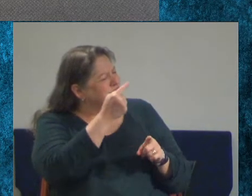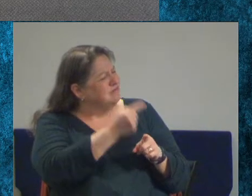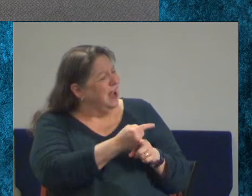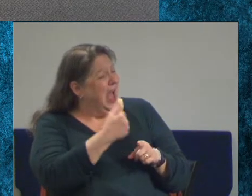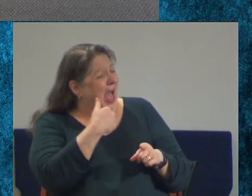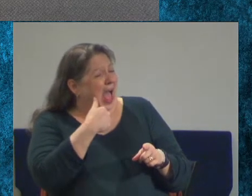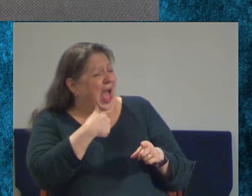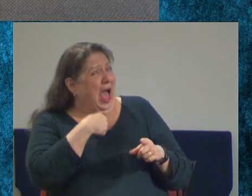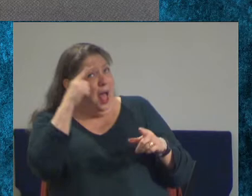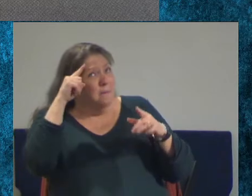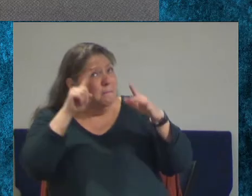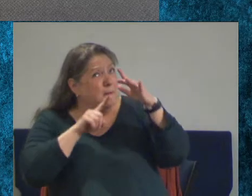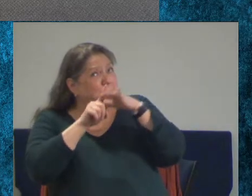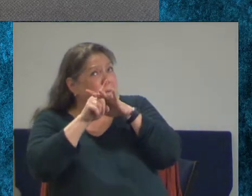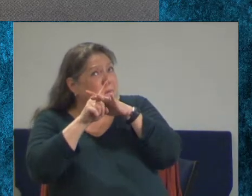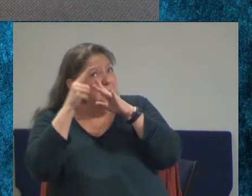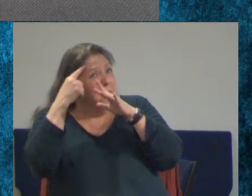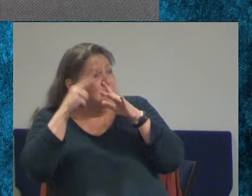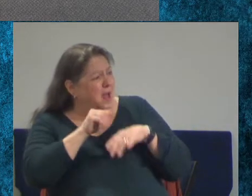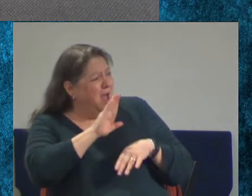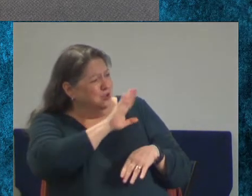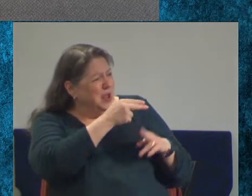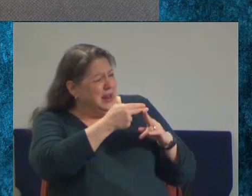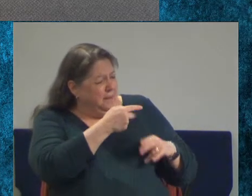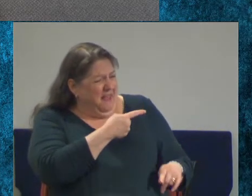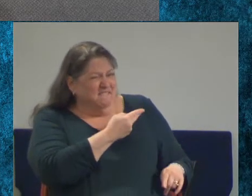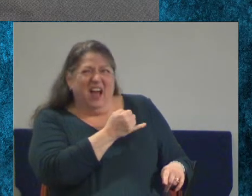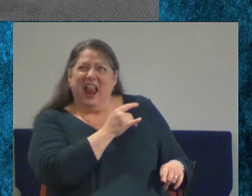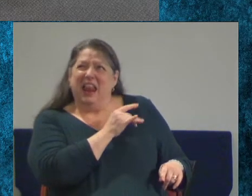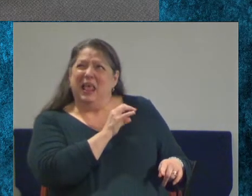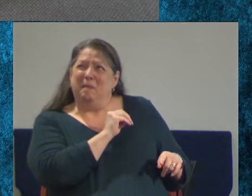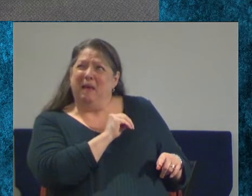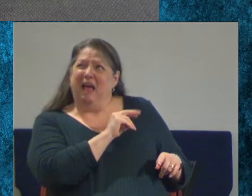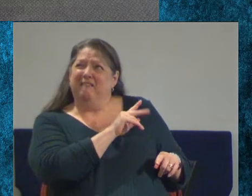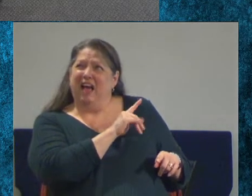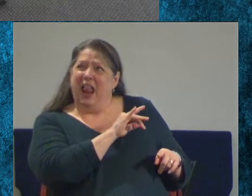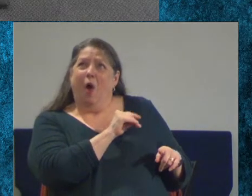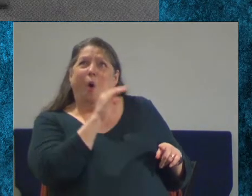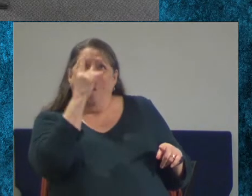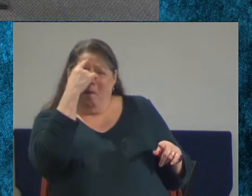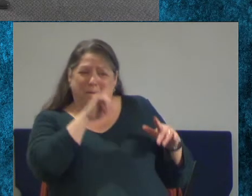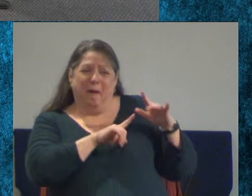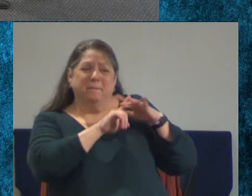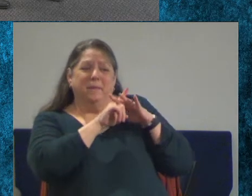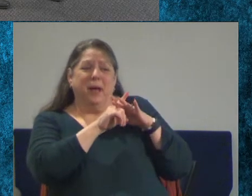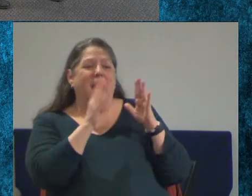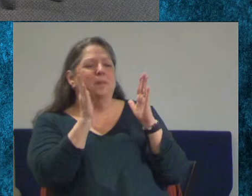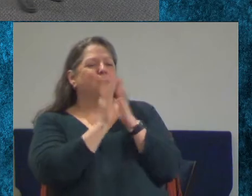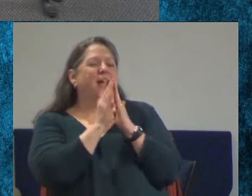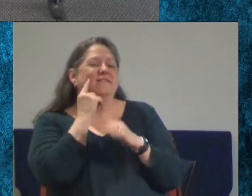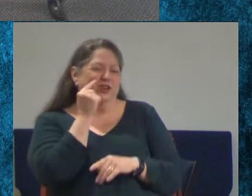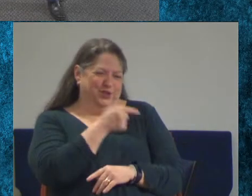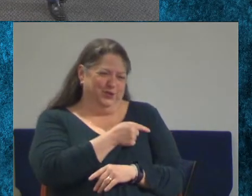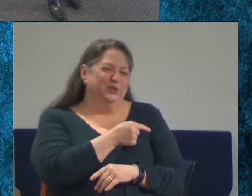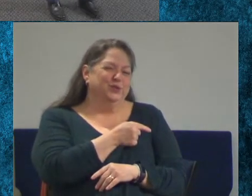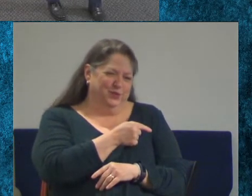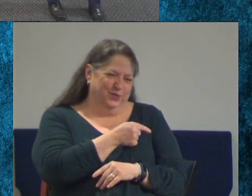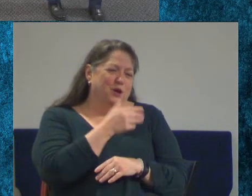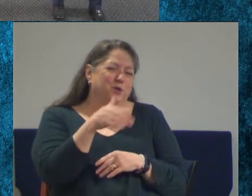Every time I think of you, I pray for you. Paul is saying, I pray for you.